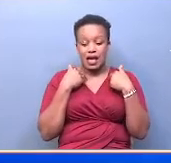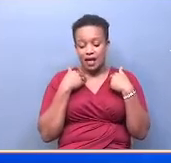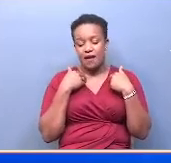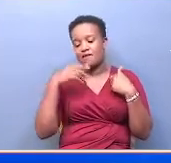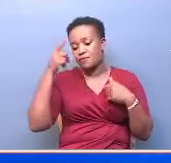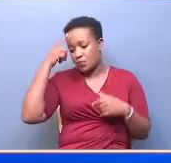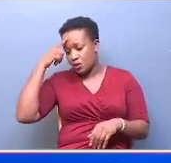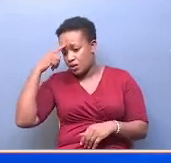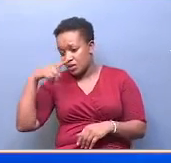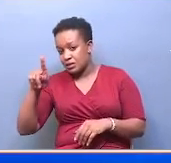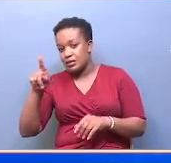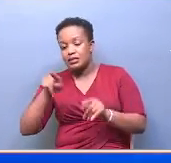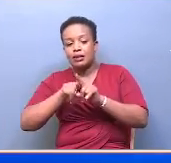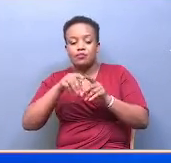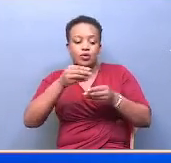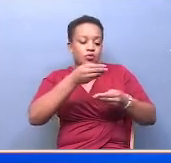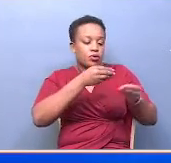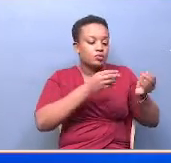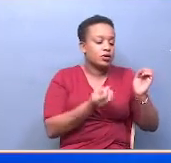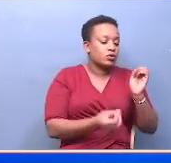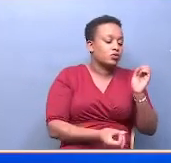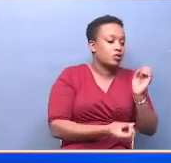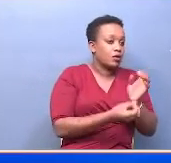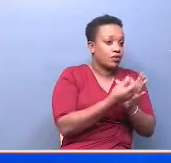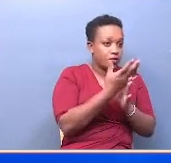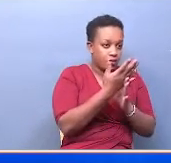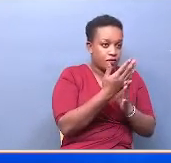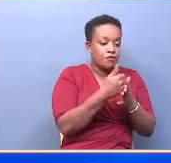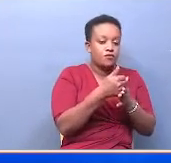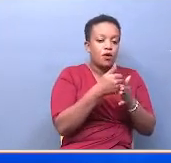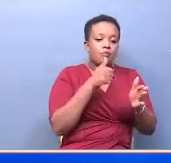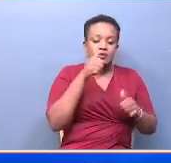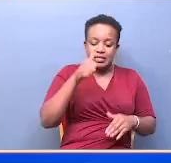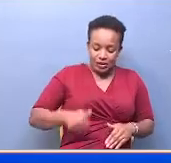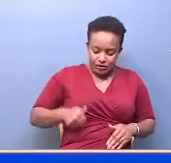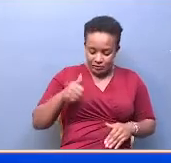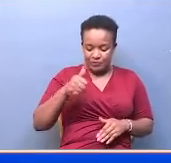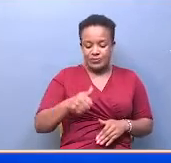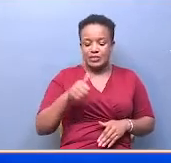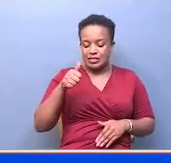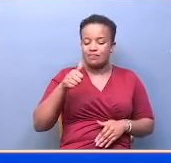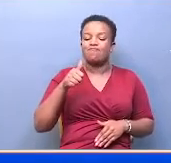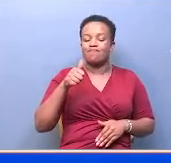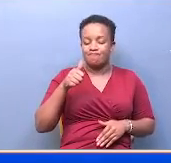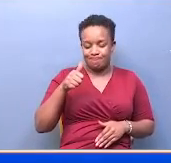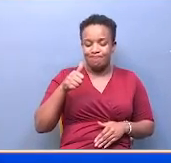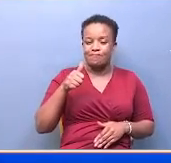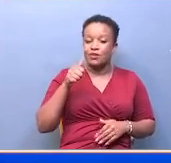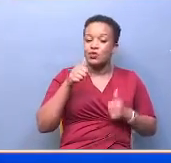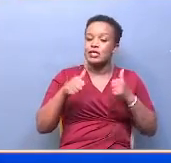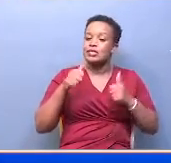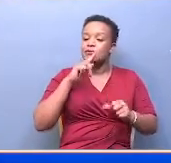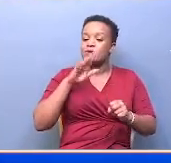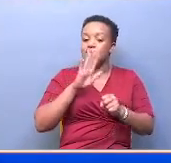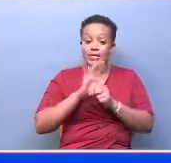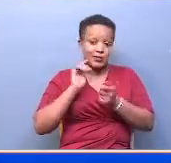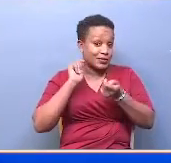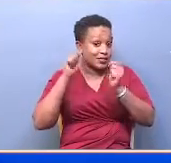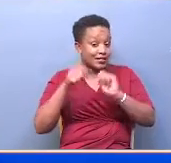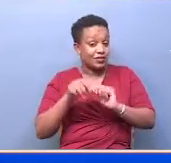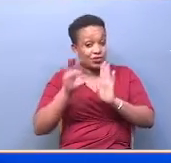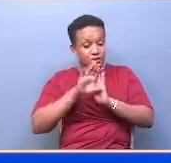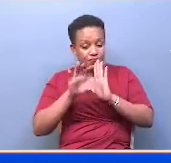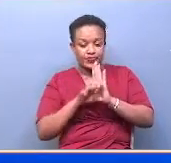and economic growth-oriented leadership, away from selfish interests that intend to change the constitution and increase